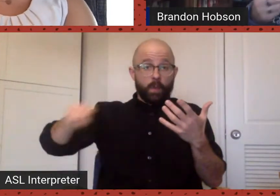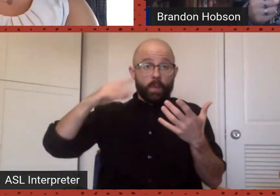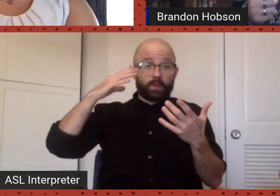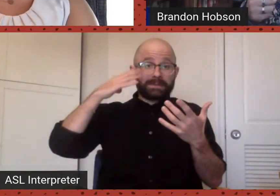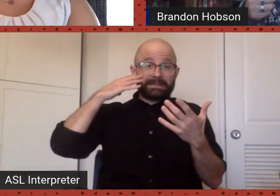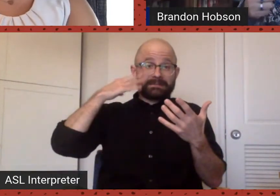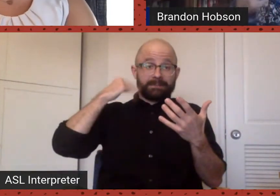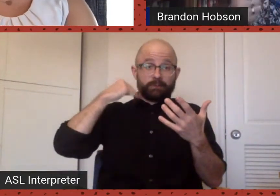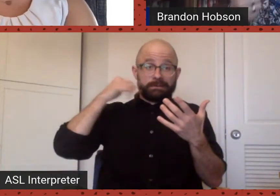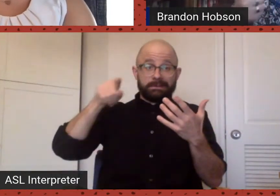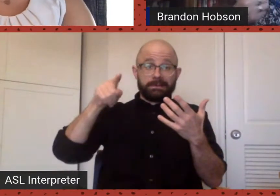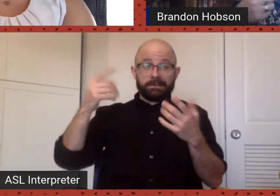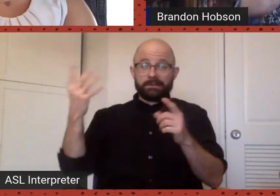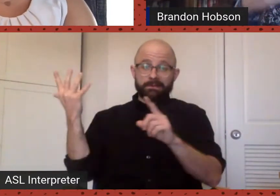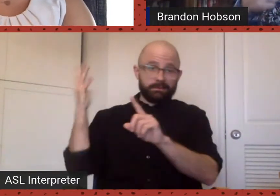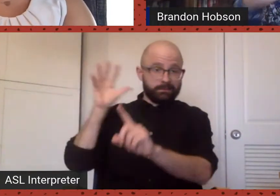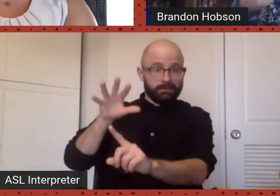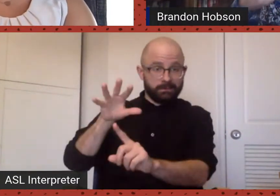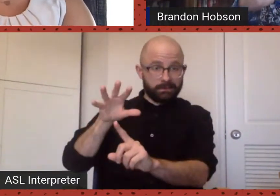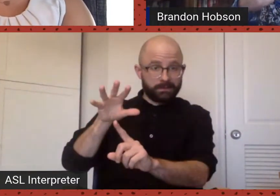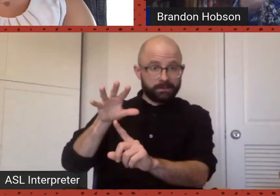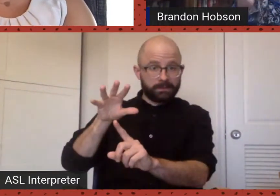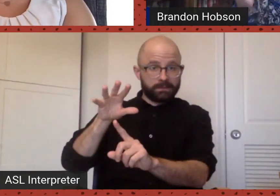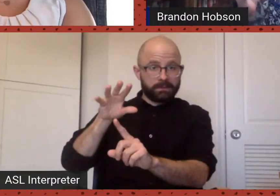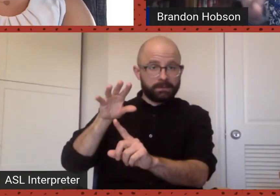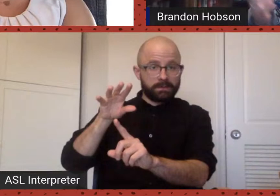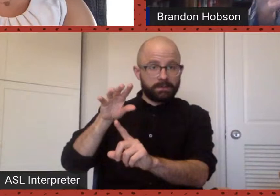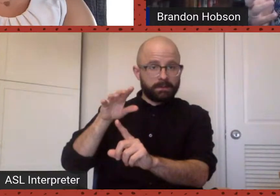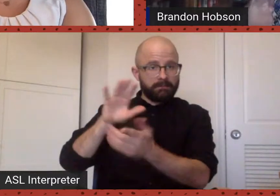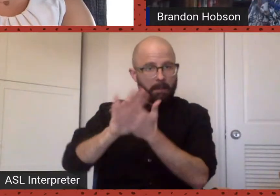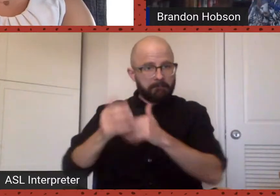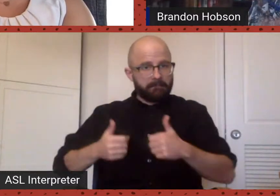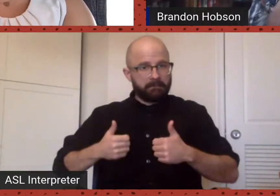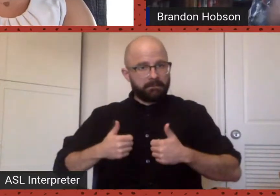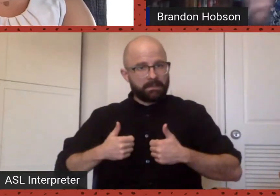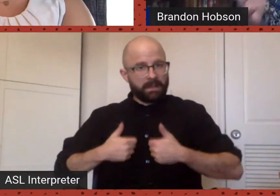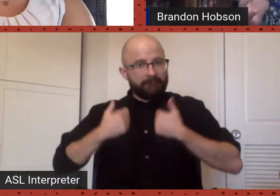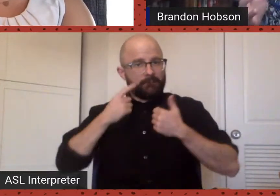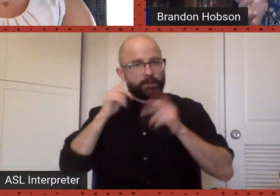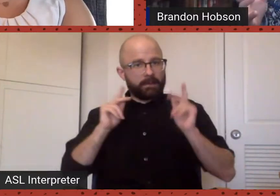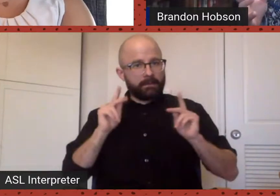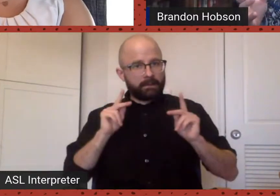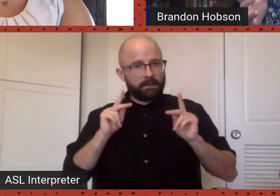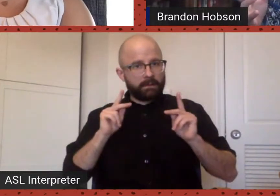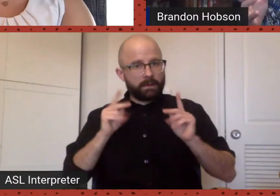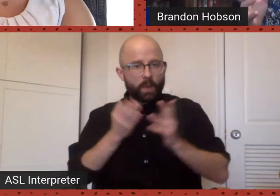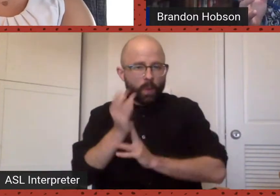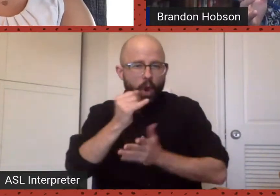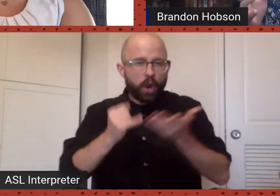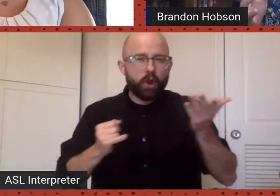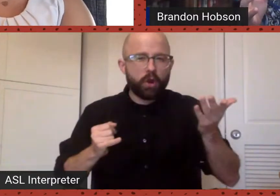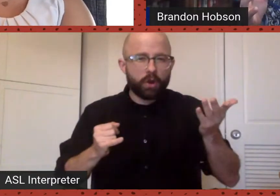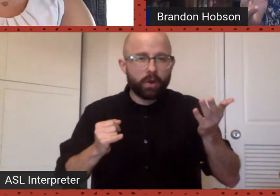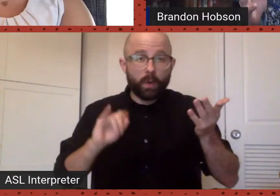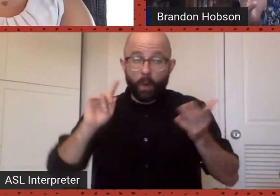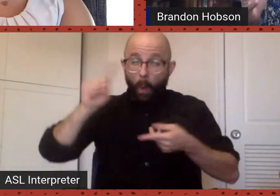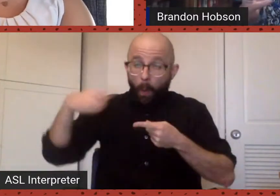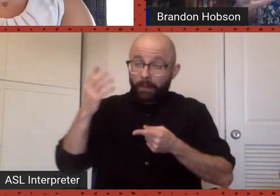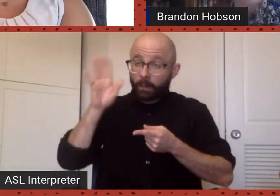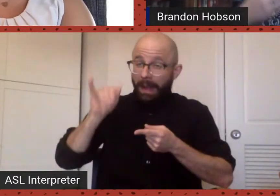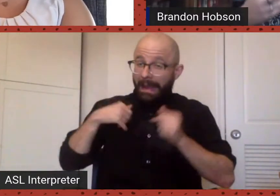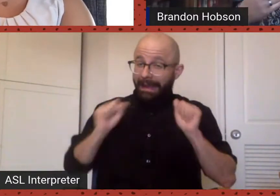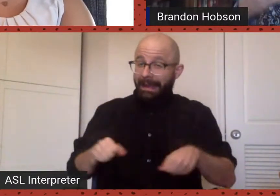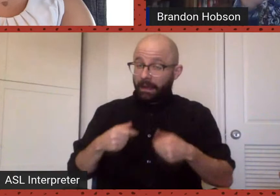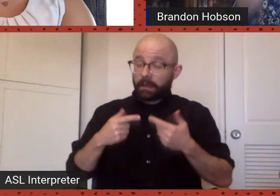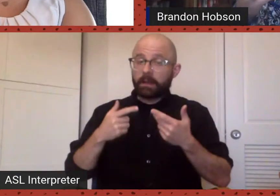the way that only fiction can do artistically, for that the experience, so that through the story in which is